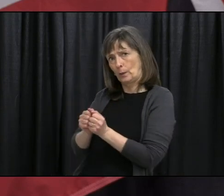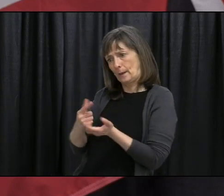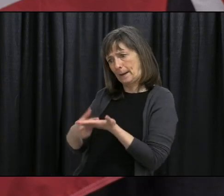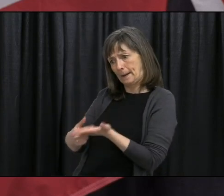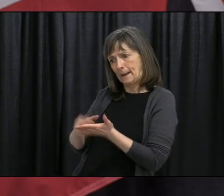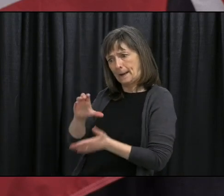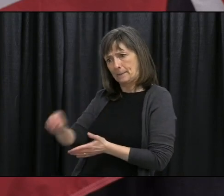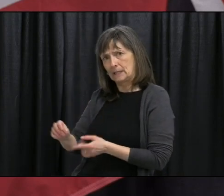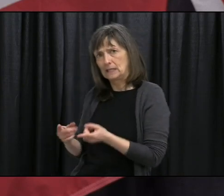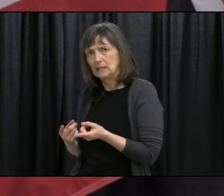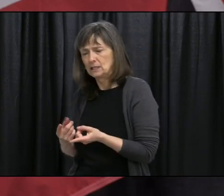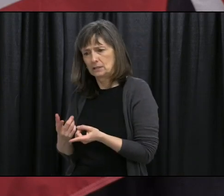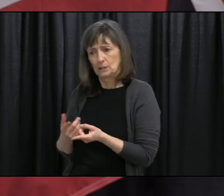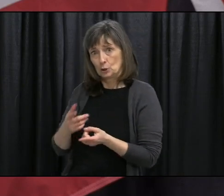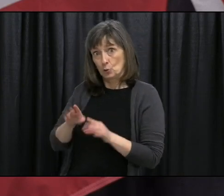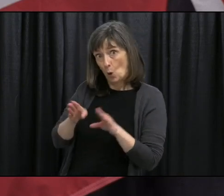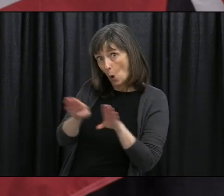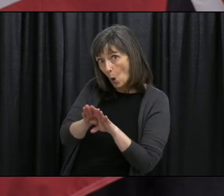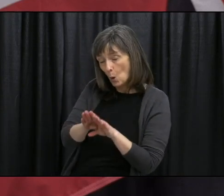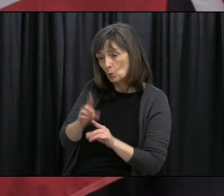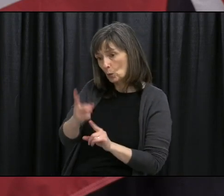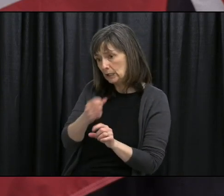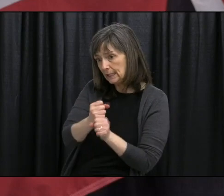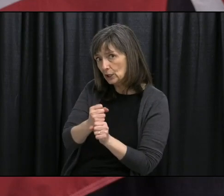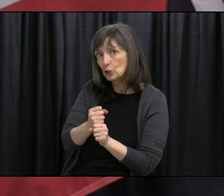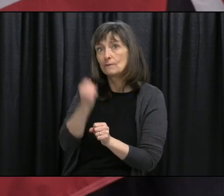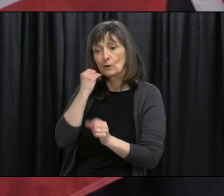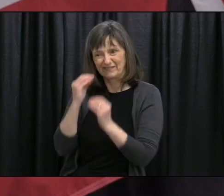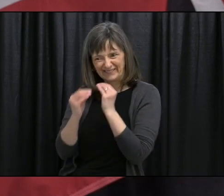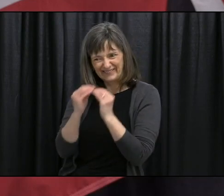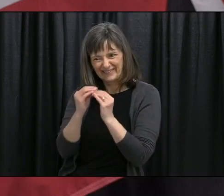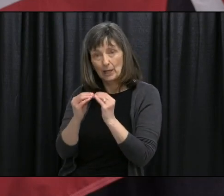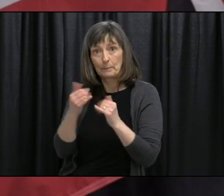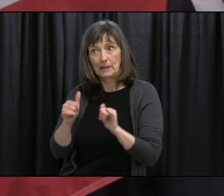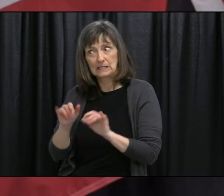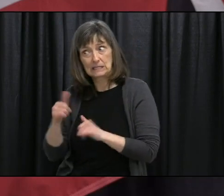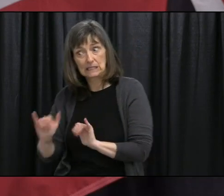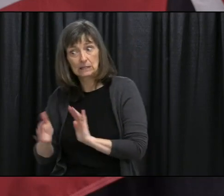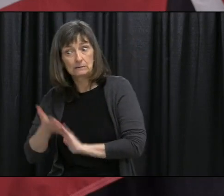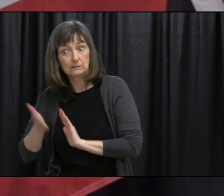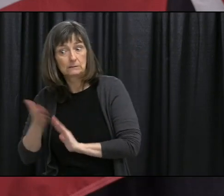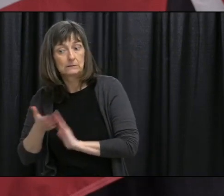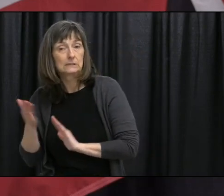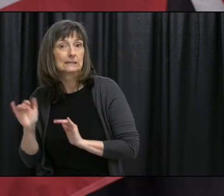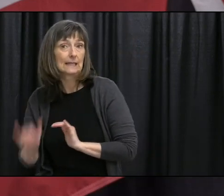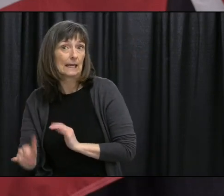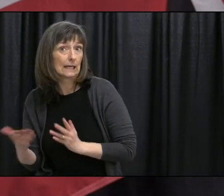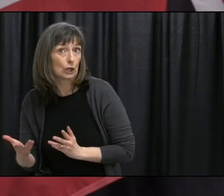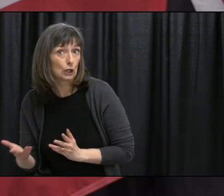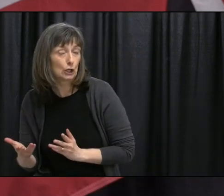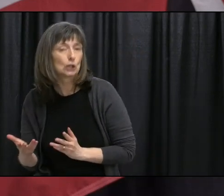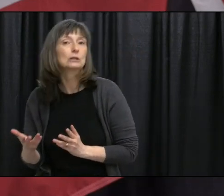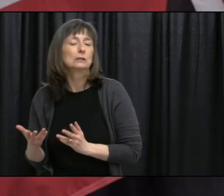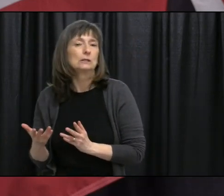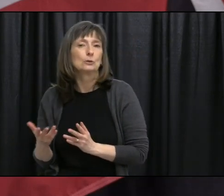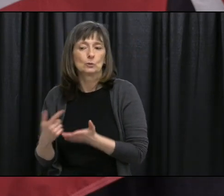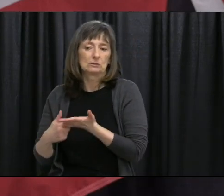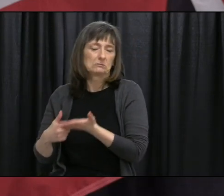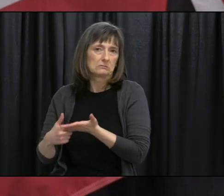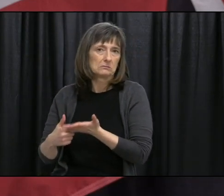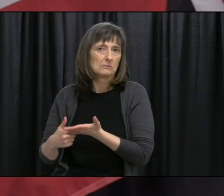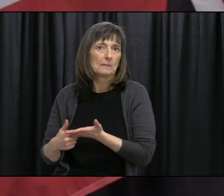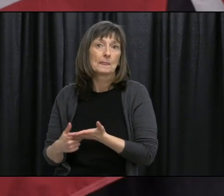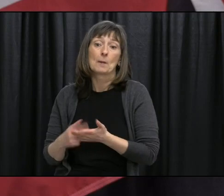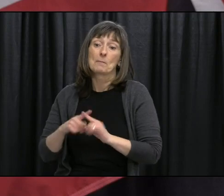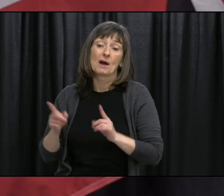whatever we can to make sure that, Suncor stays in our province and be active. But first and foremost, we cannot forget that the safety of the workers